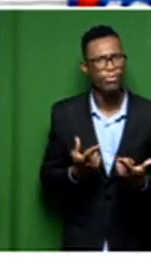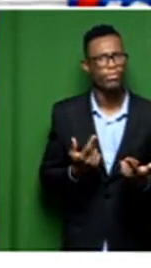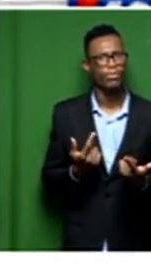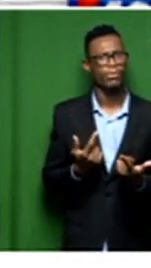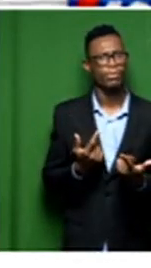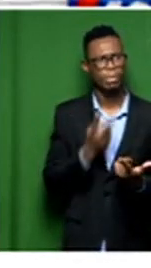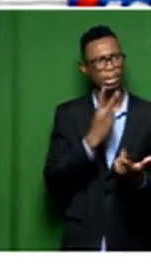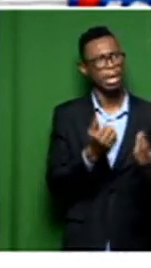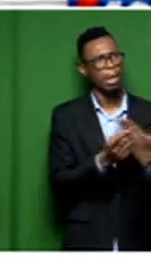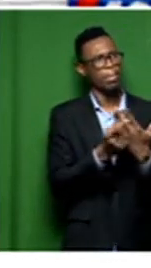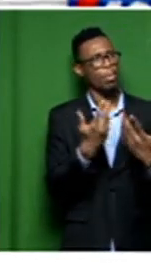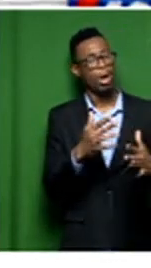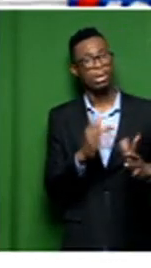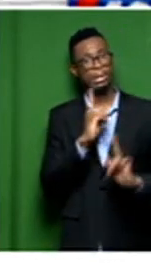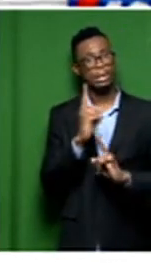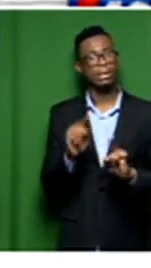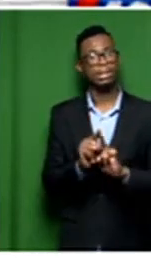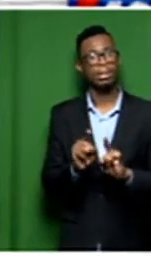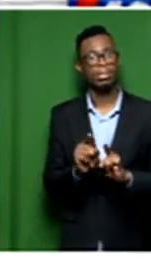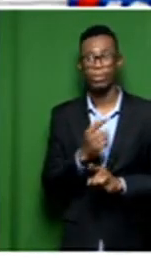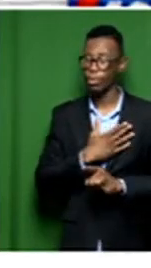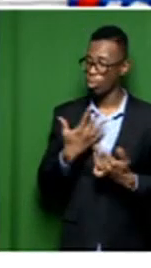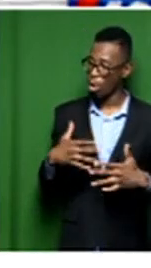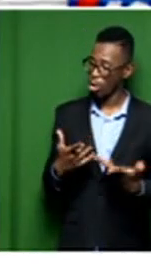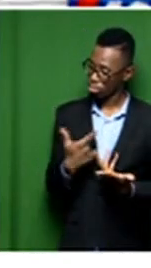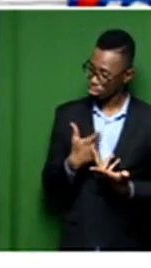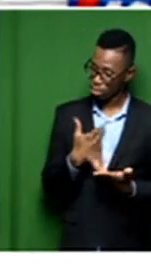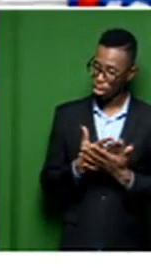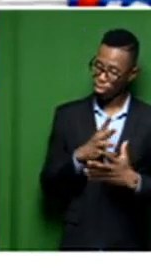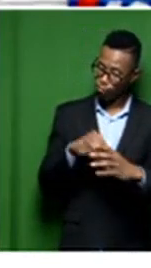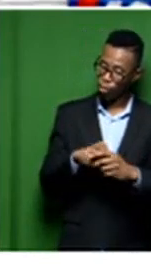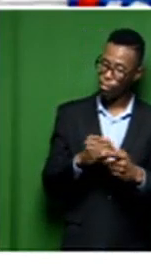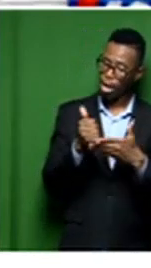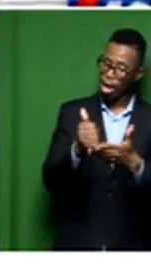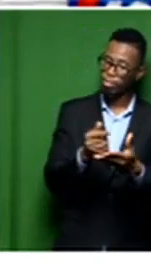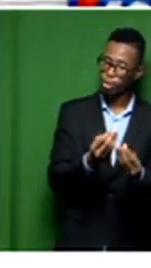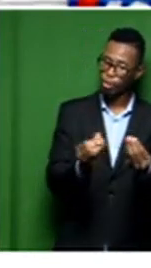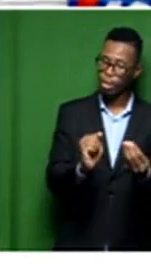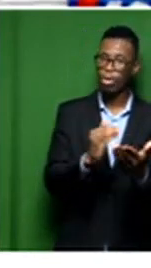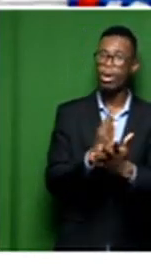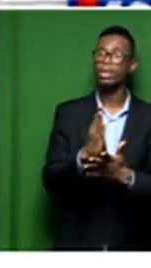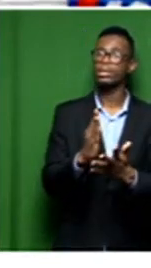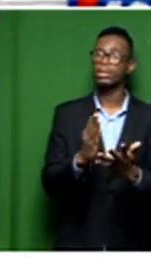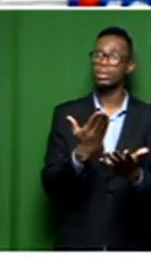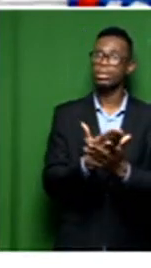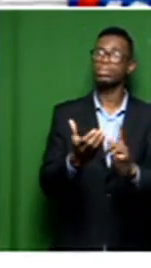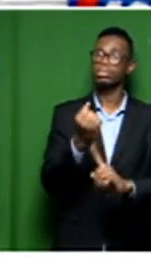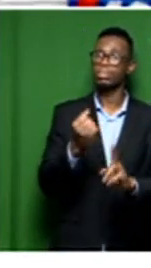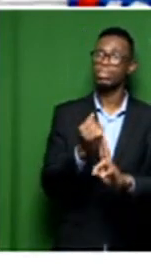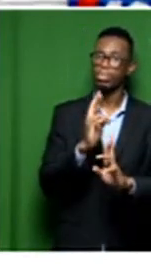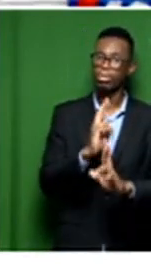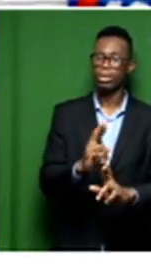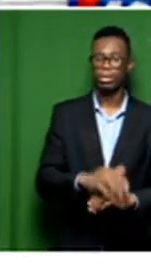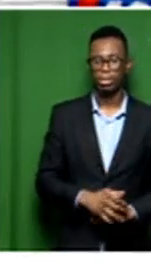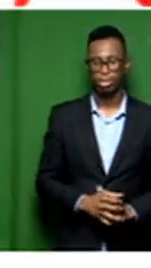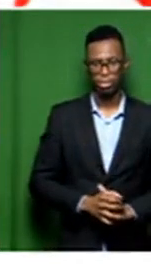knock-on effects, because teachers are starting to see how they themselves can be part of a solution, ensuring that children's rights are